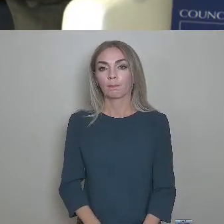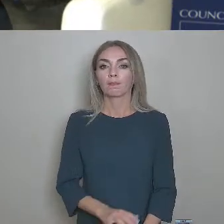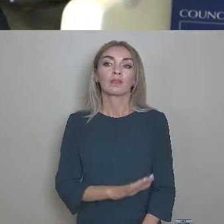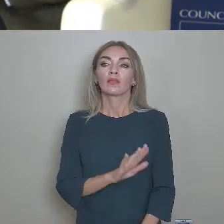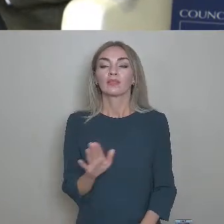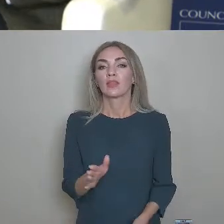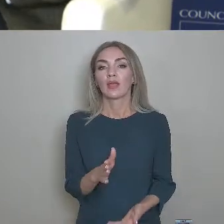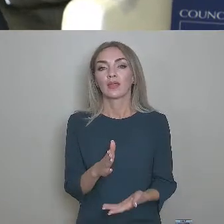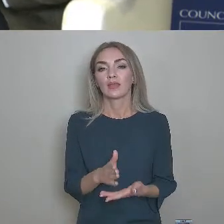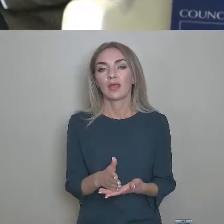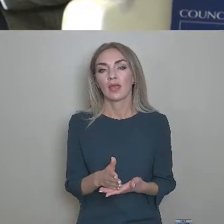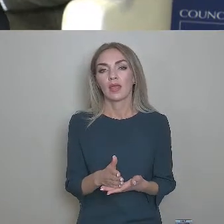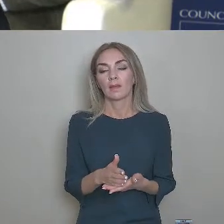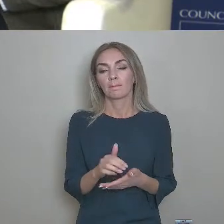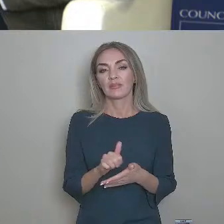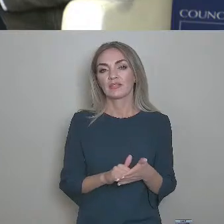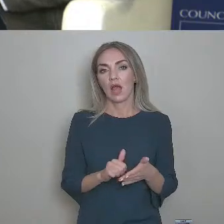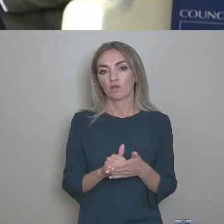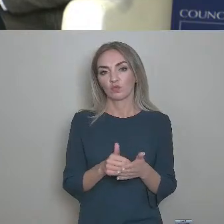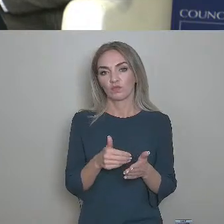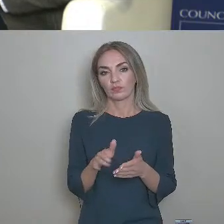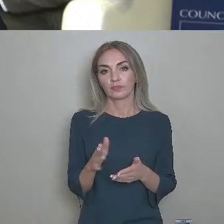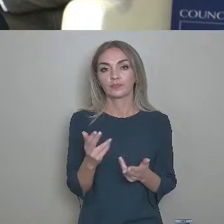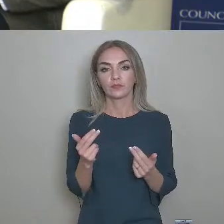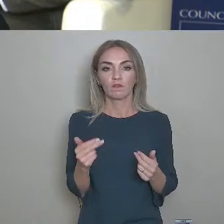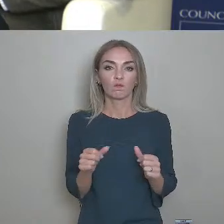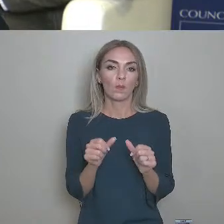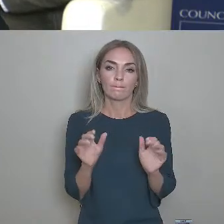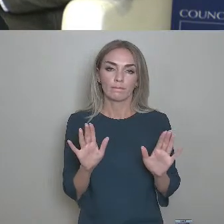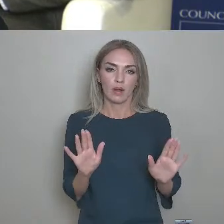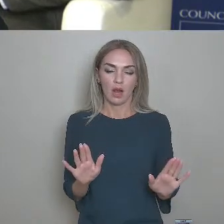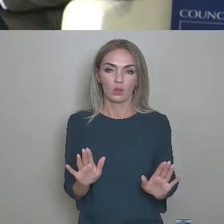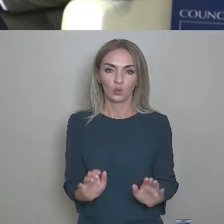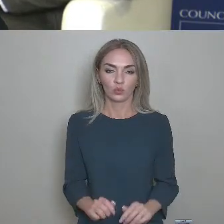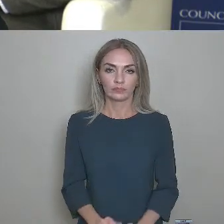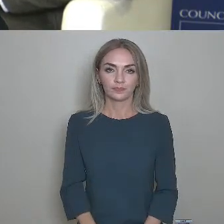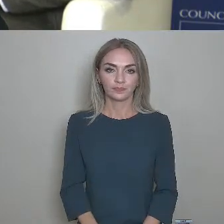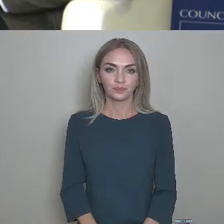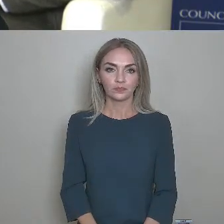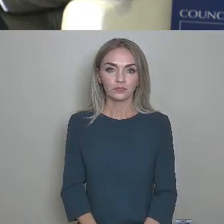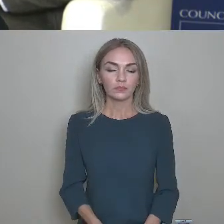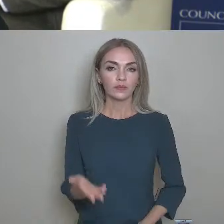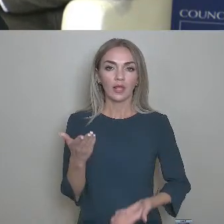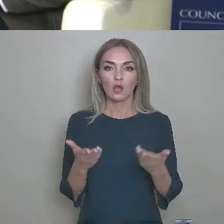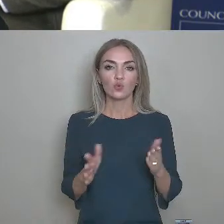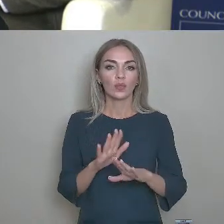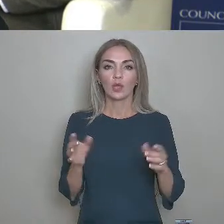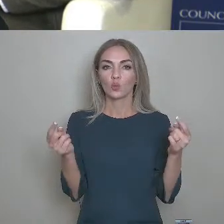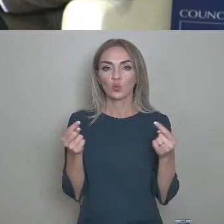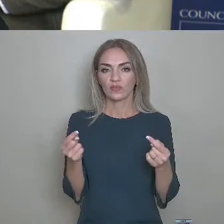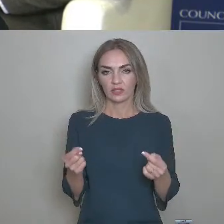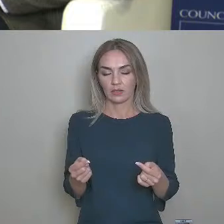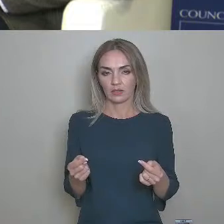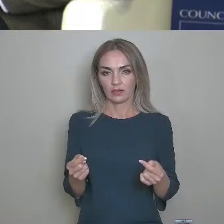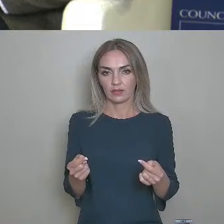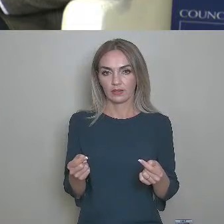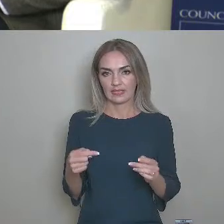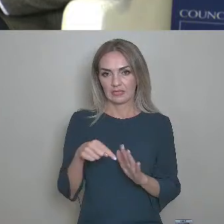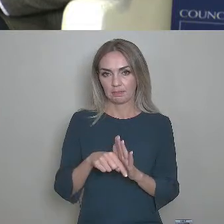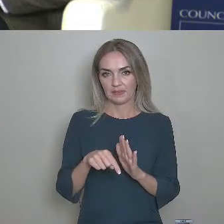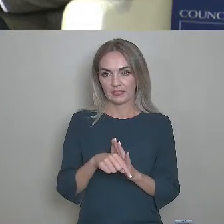in this statement. So it's not the ground for rejection. So if the person